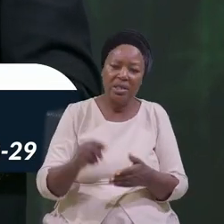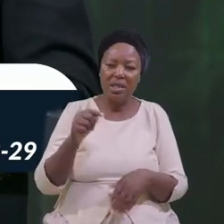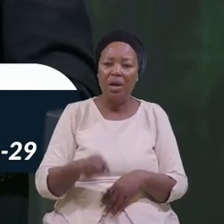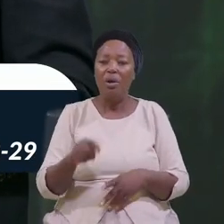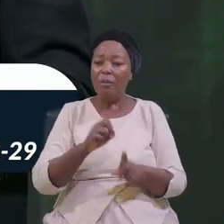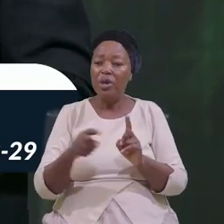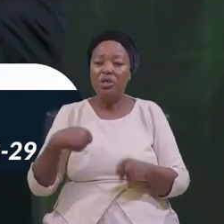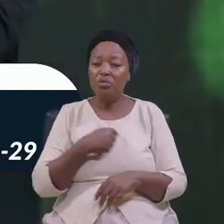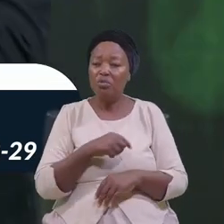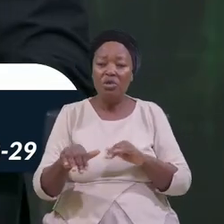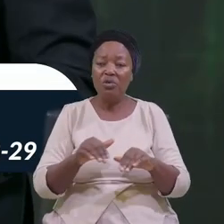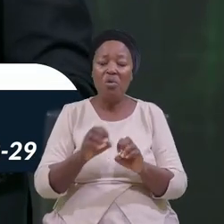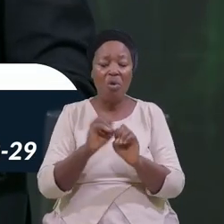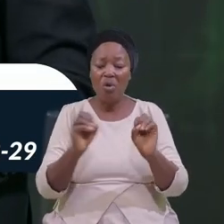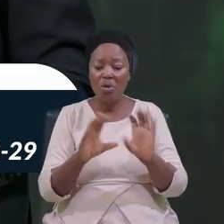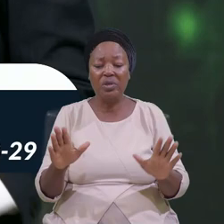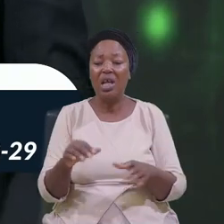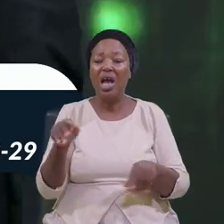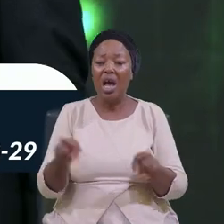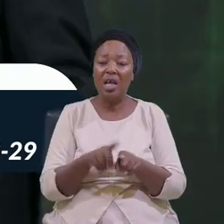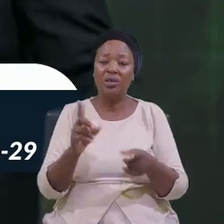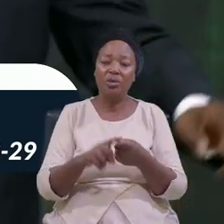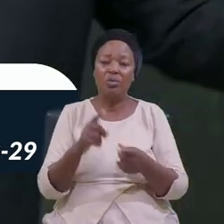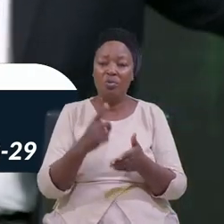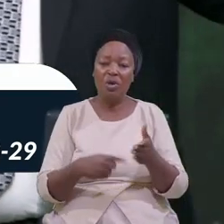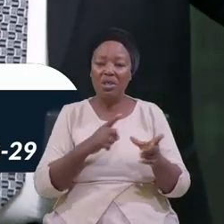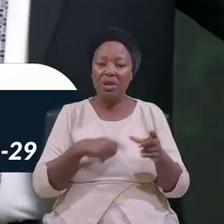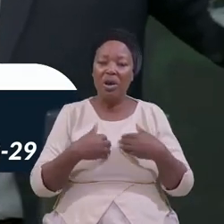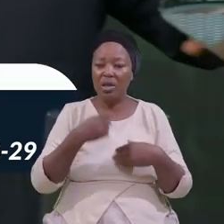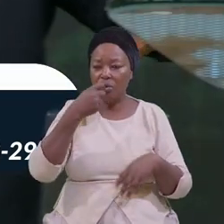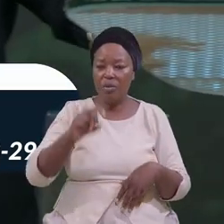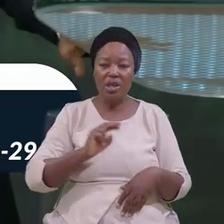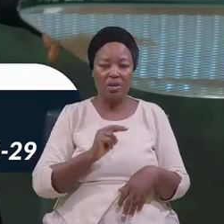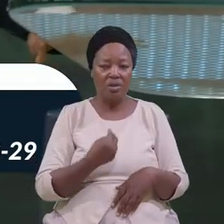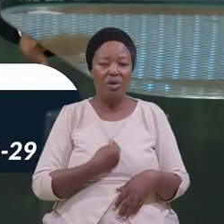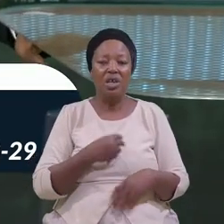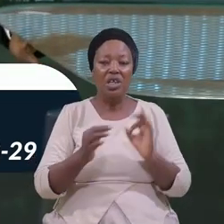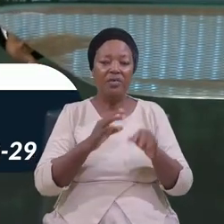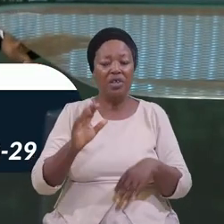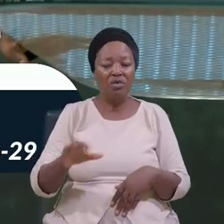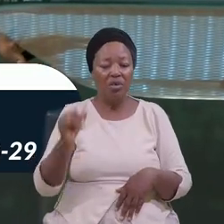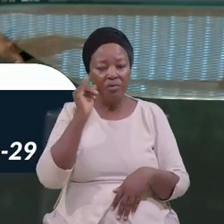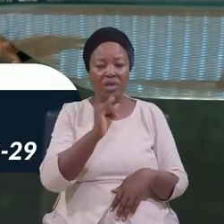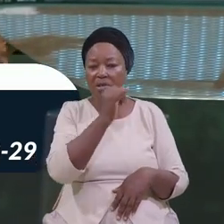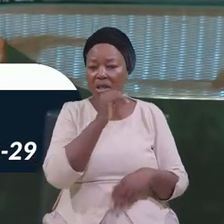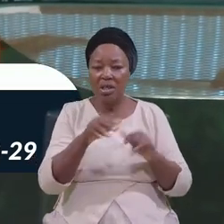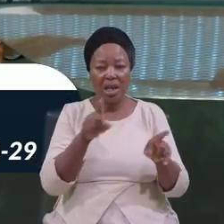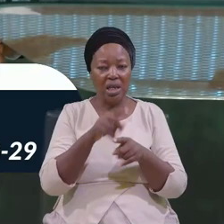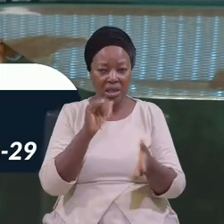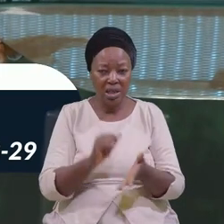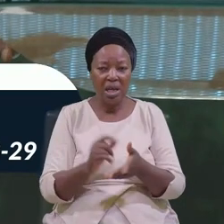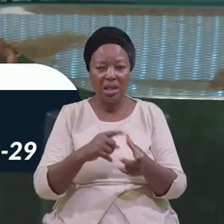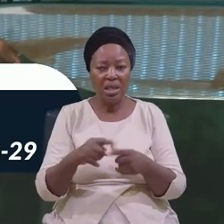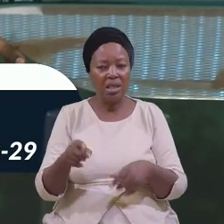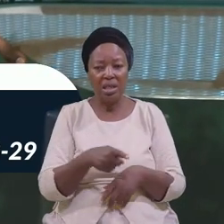do nothing as to what the Lord has commanded. If the children of Israel did like that, and they